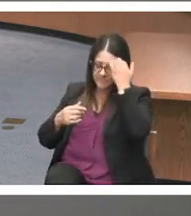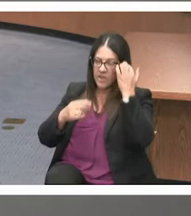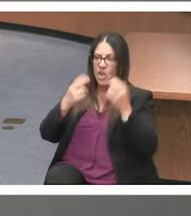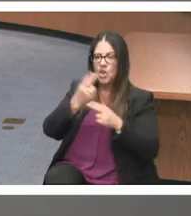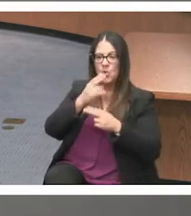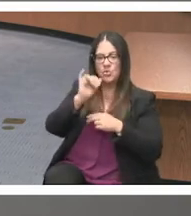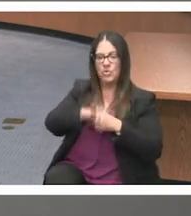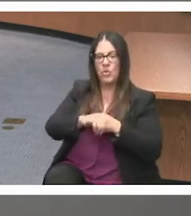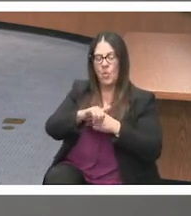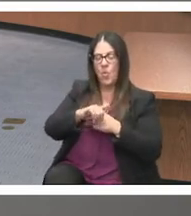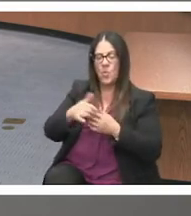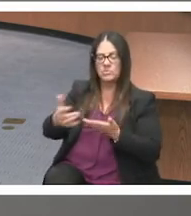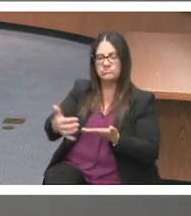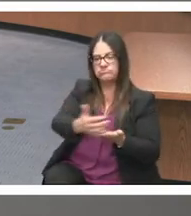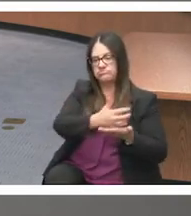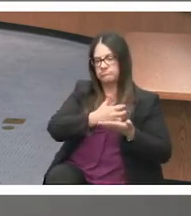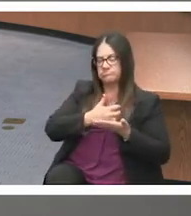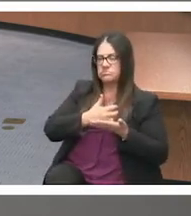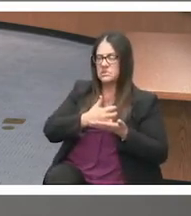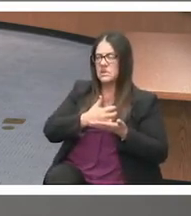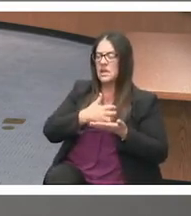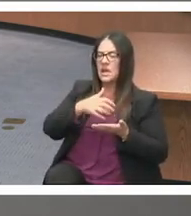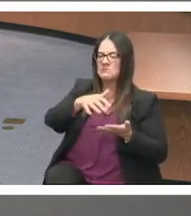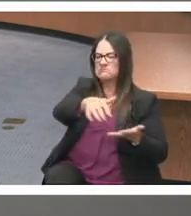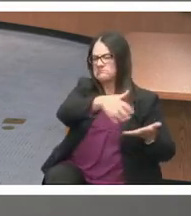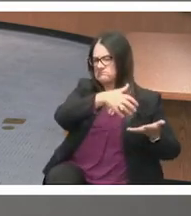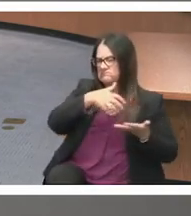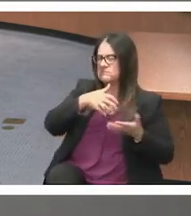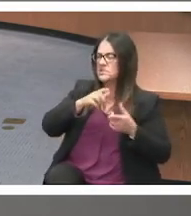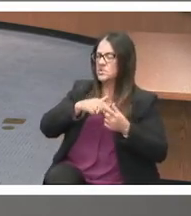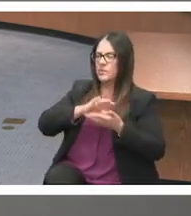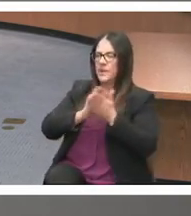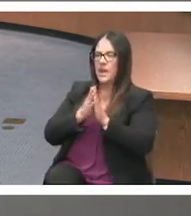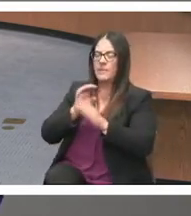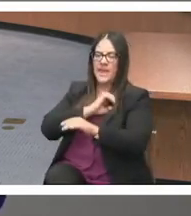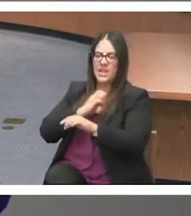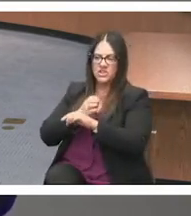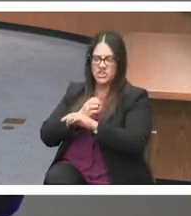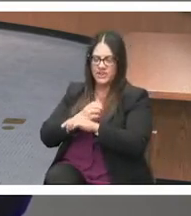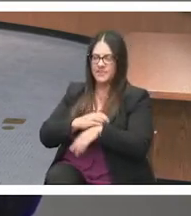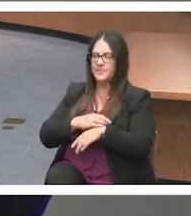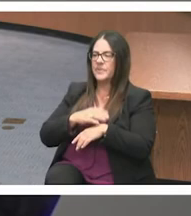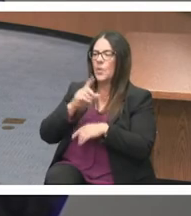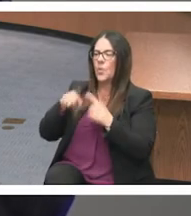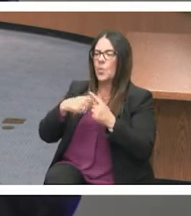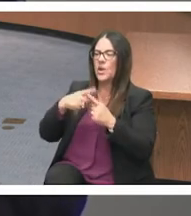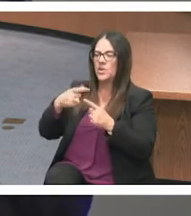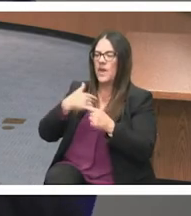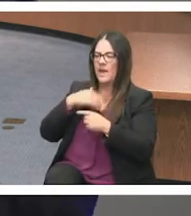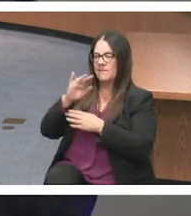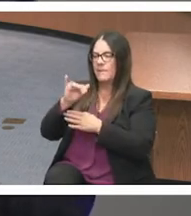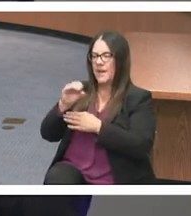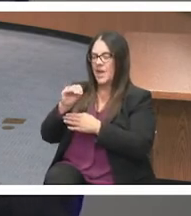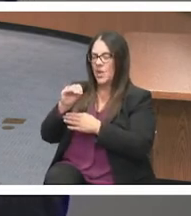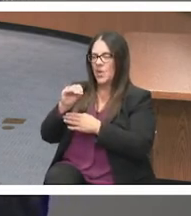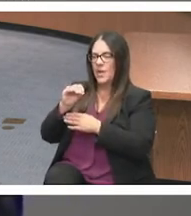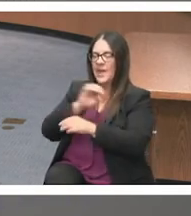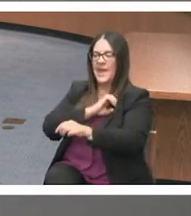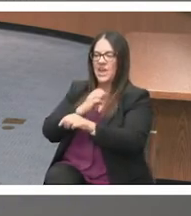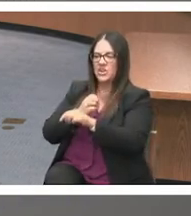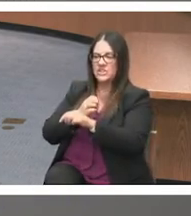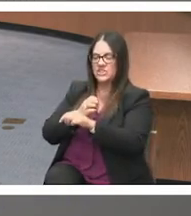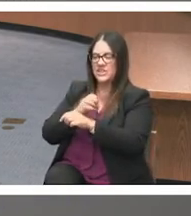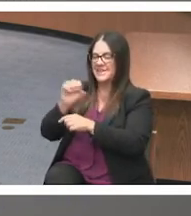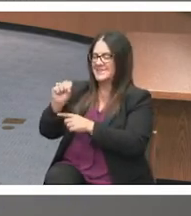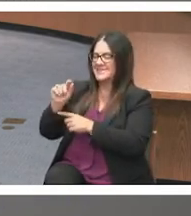it to energy. And the notion is, if you had these decentralized bioenergy stations across the